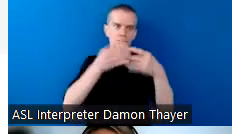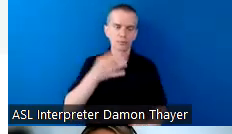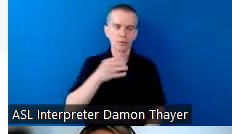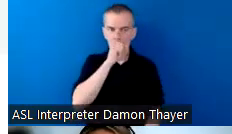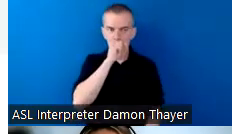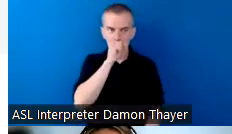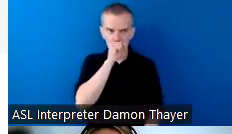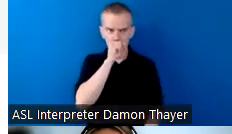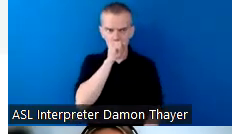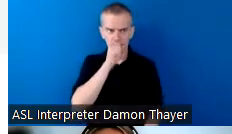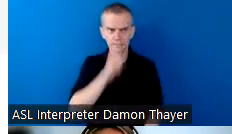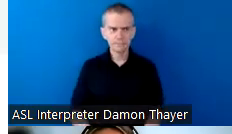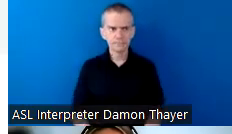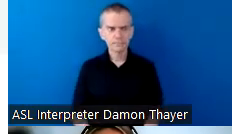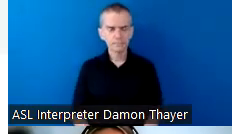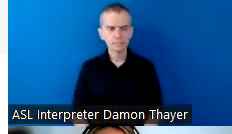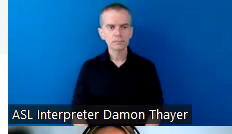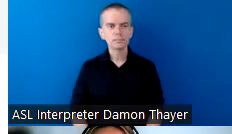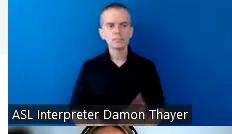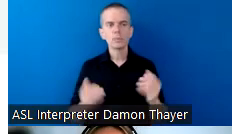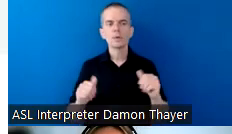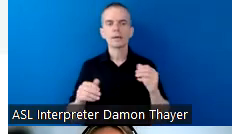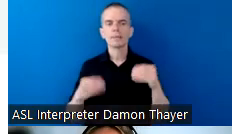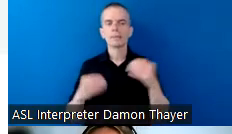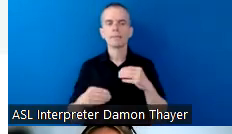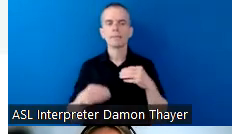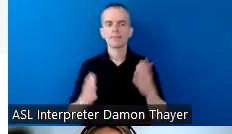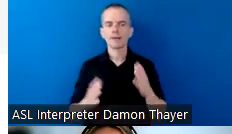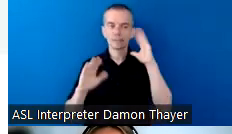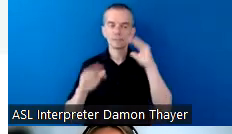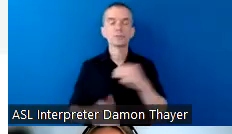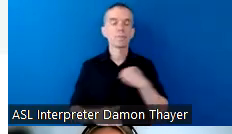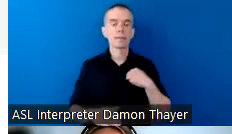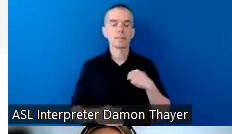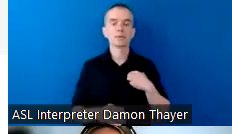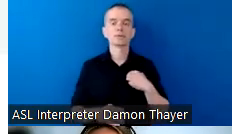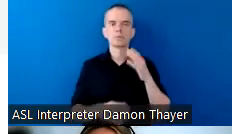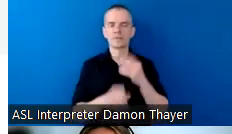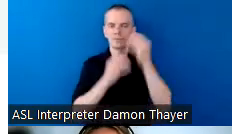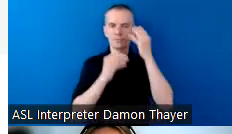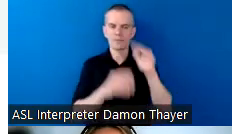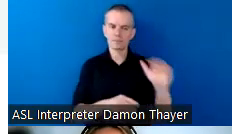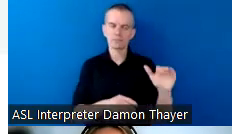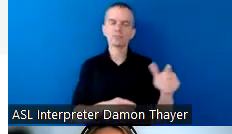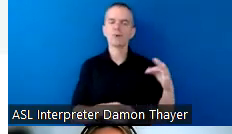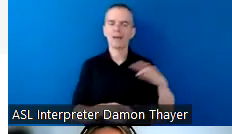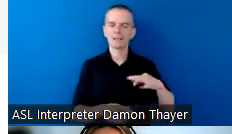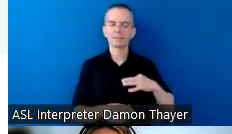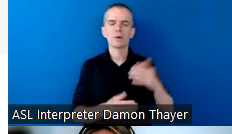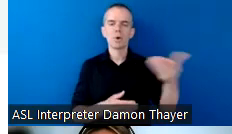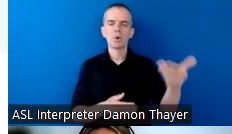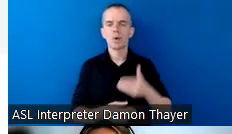And what can members and providers expect? So members will be receiving notices of eligibility, their welcome packets, and